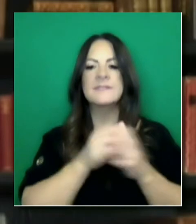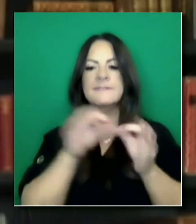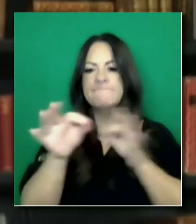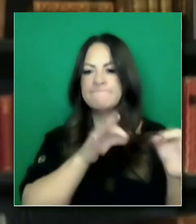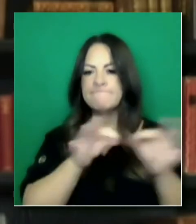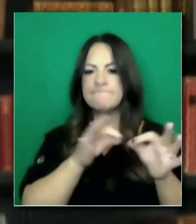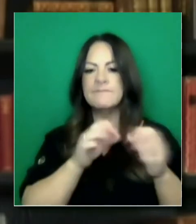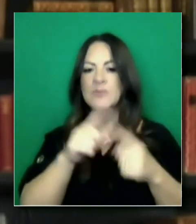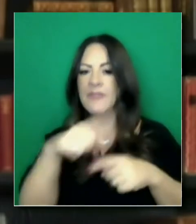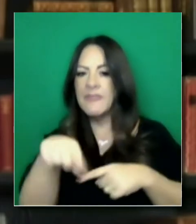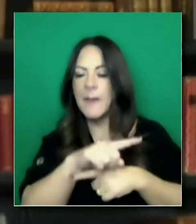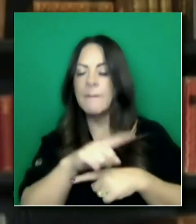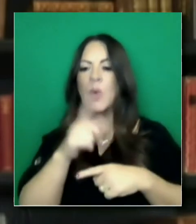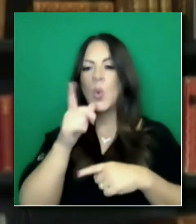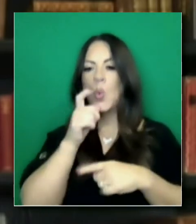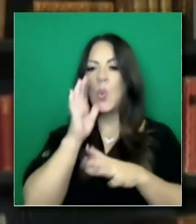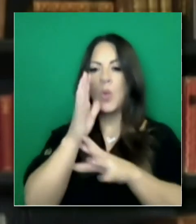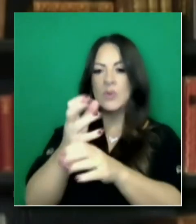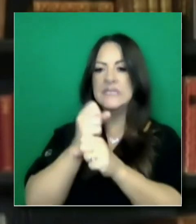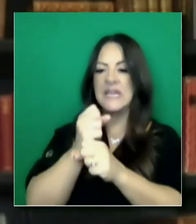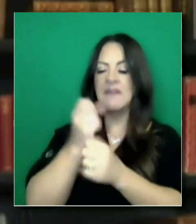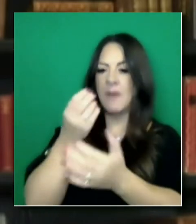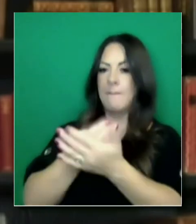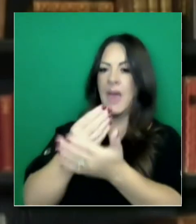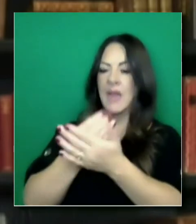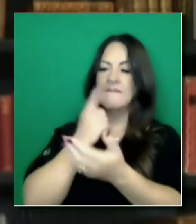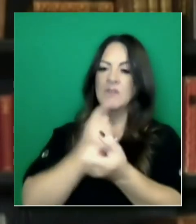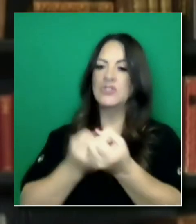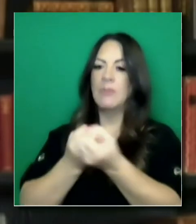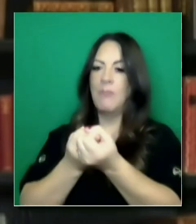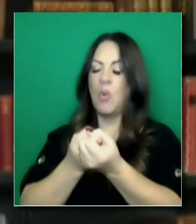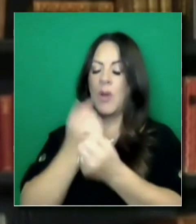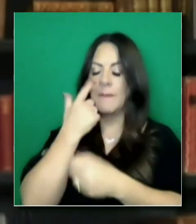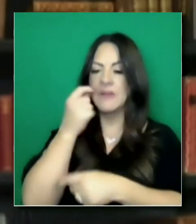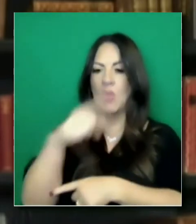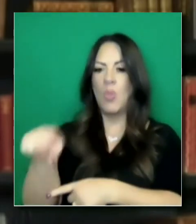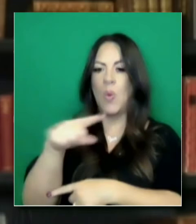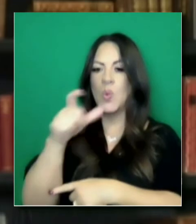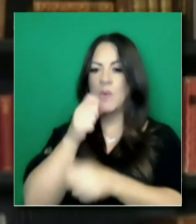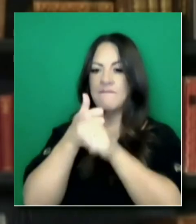redistribution of funds to the end of this calendar month, and we'll update those as